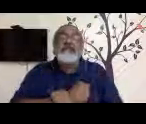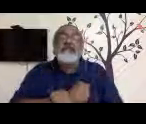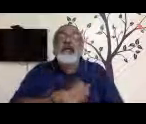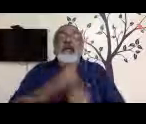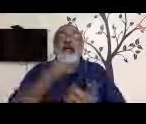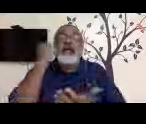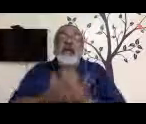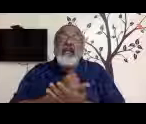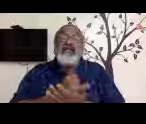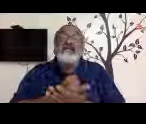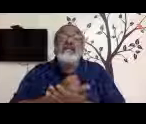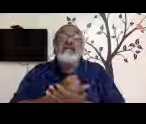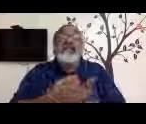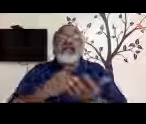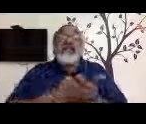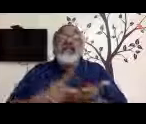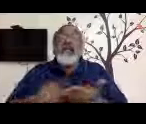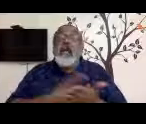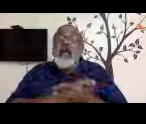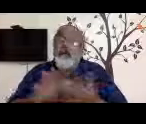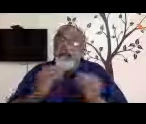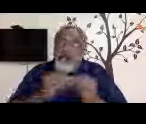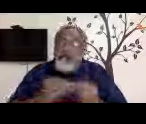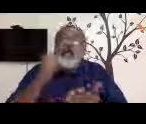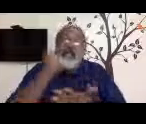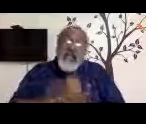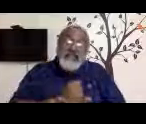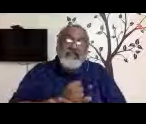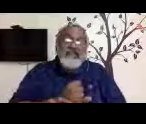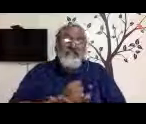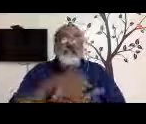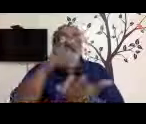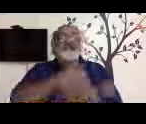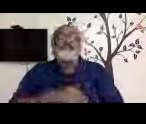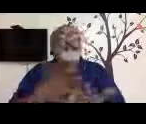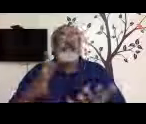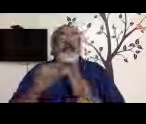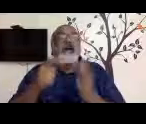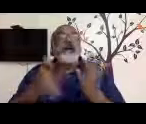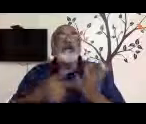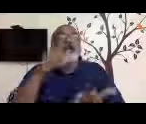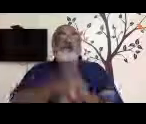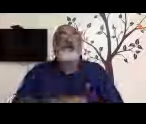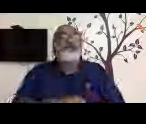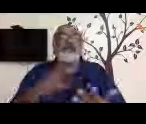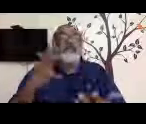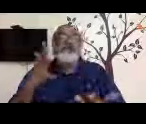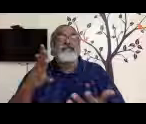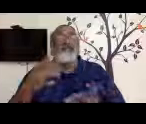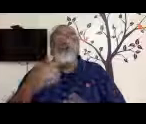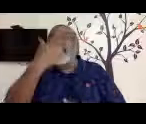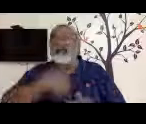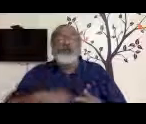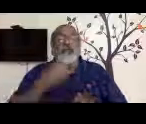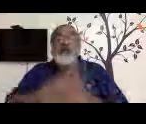the rehabilitation rights of persons with disabilities. It is not talking about rehabilitation as a right of a person with